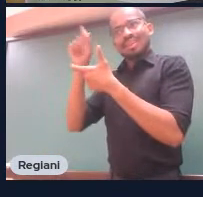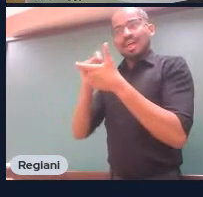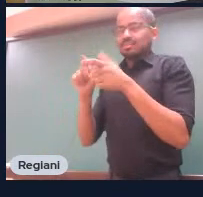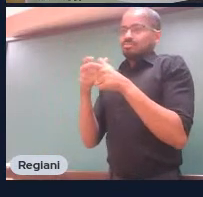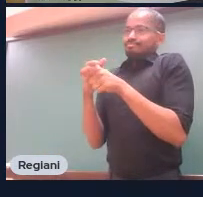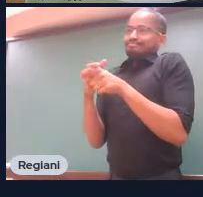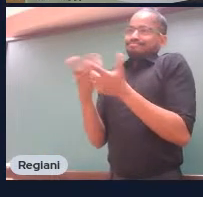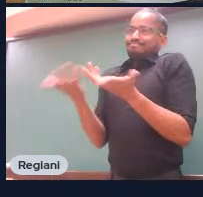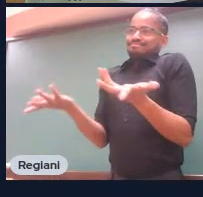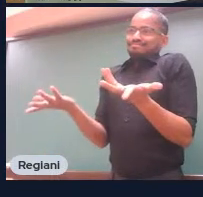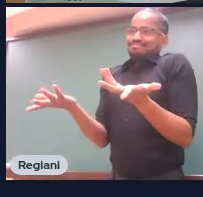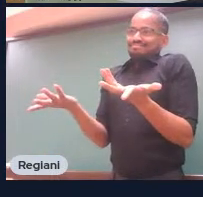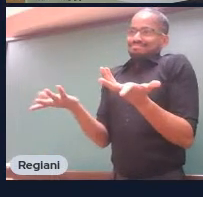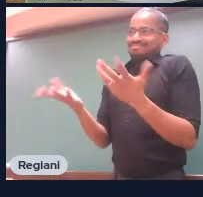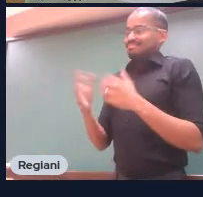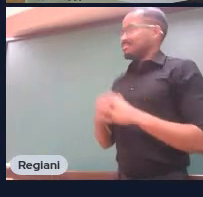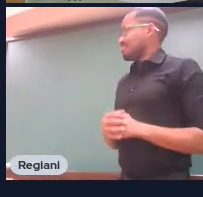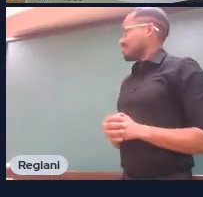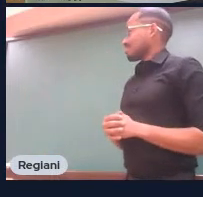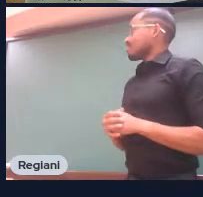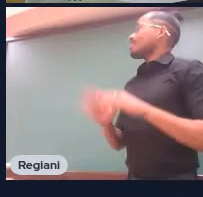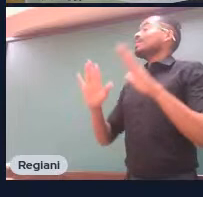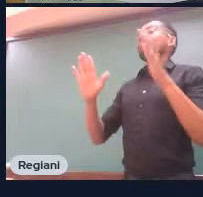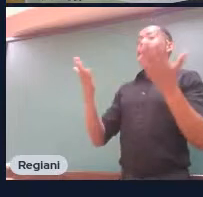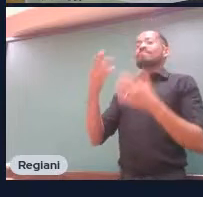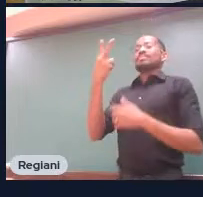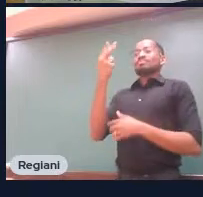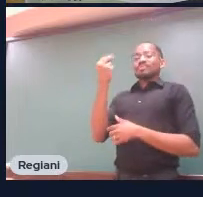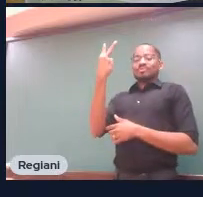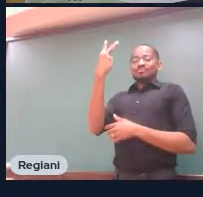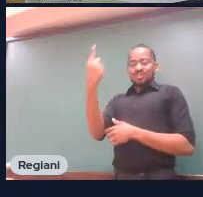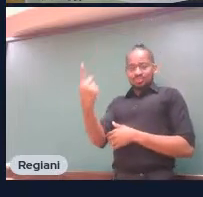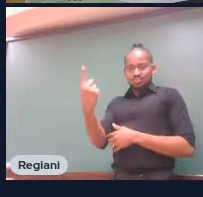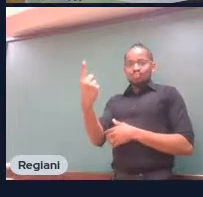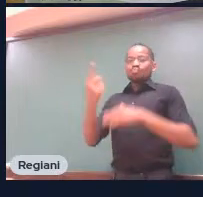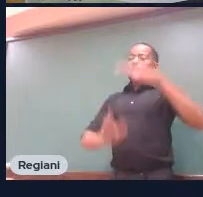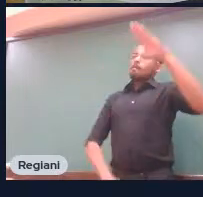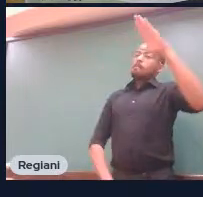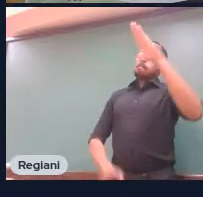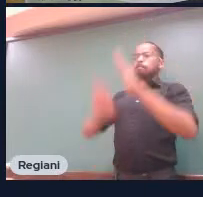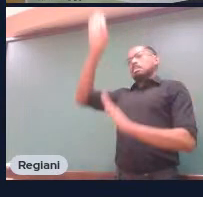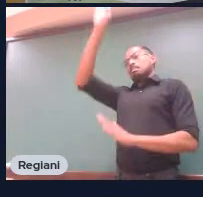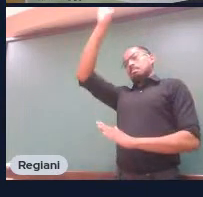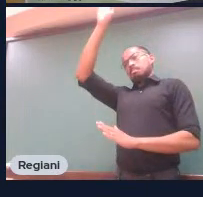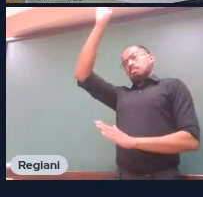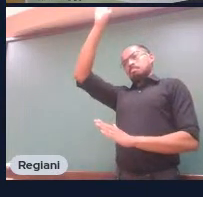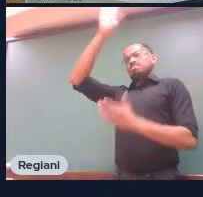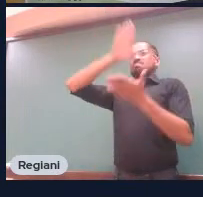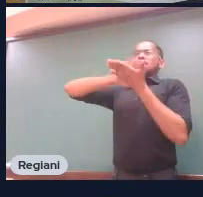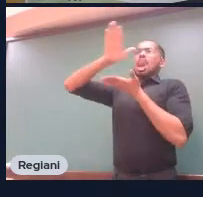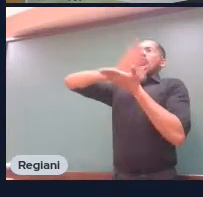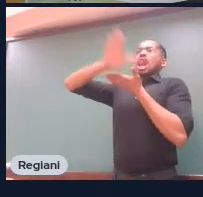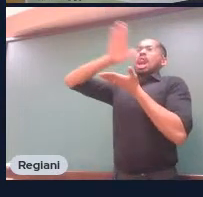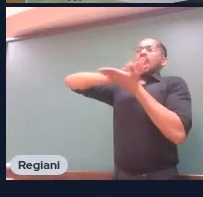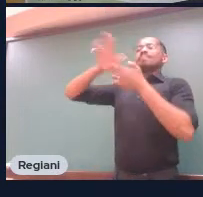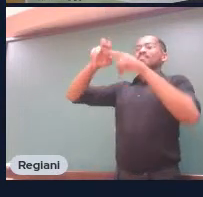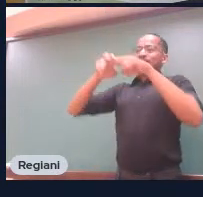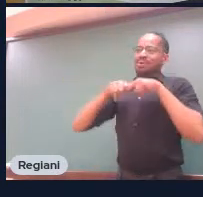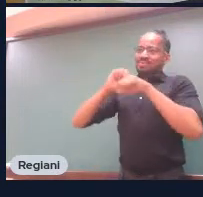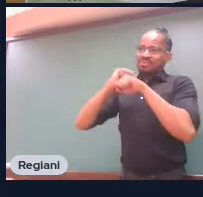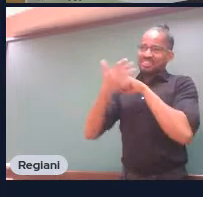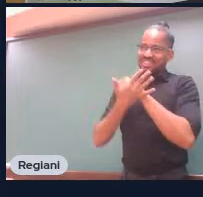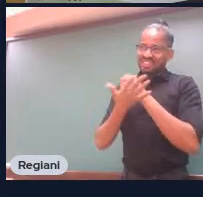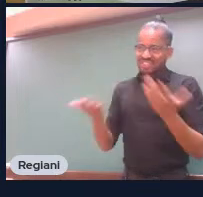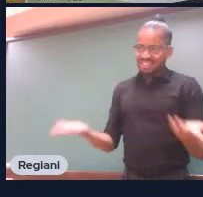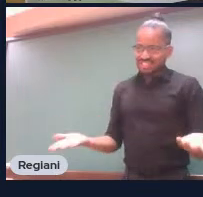enough. Now 21, and that's where we saw the boost as a result of the pandemic. We